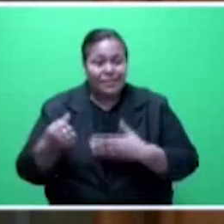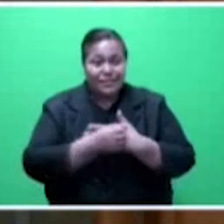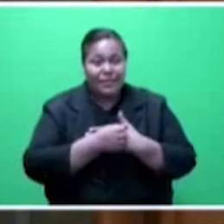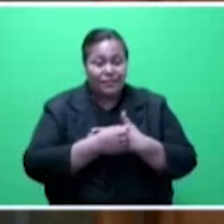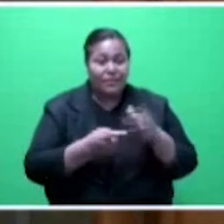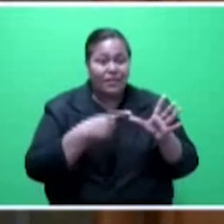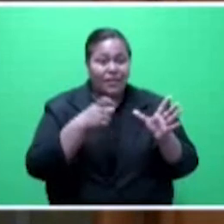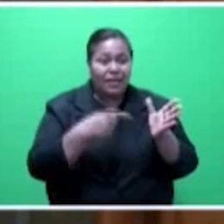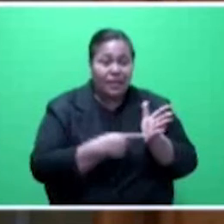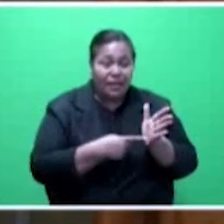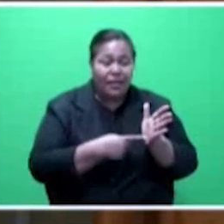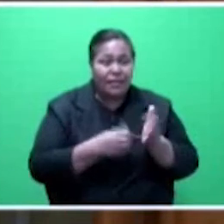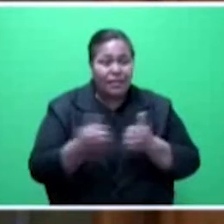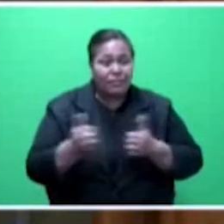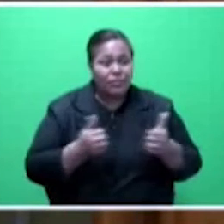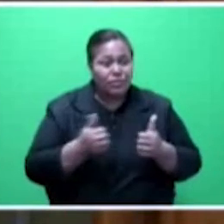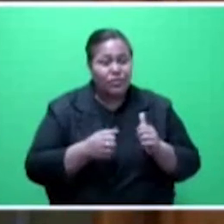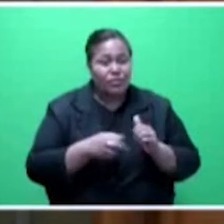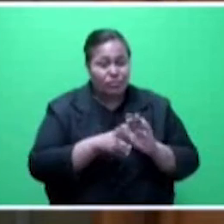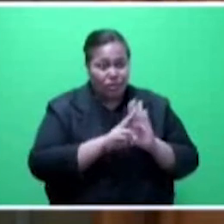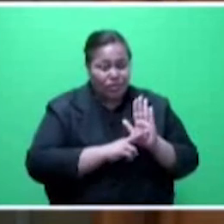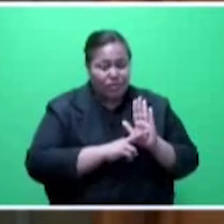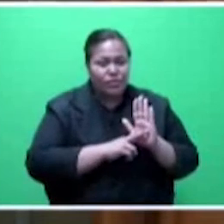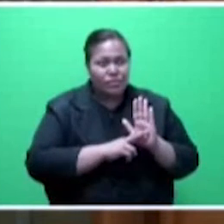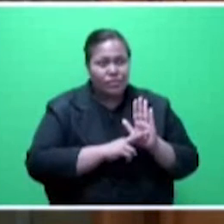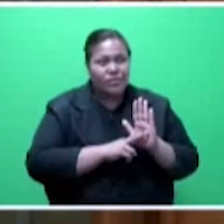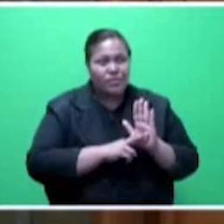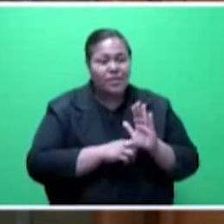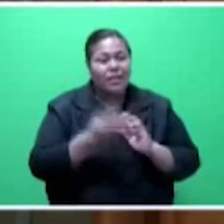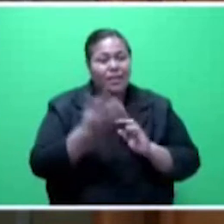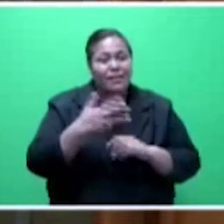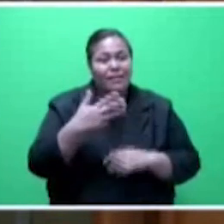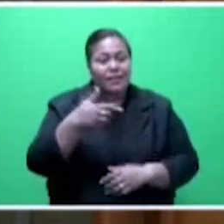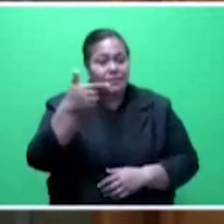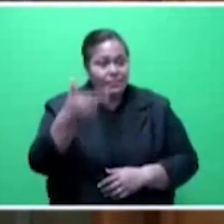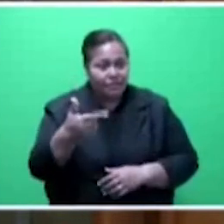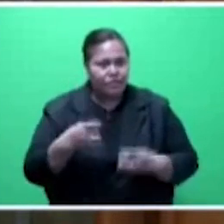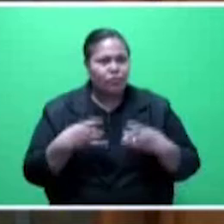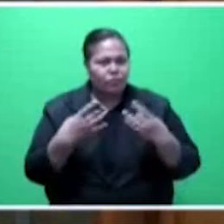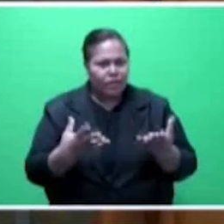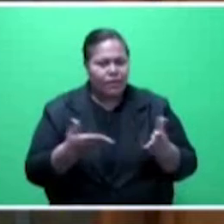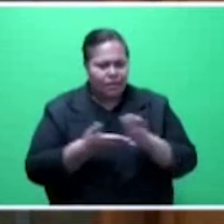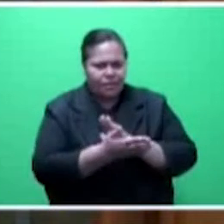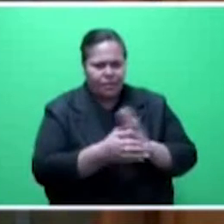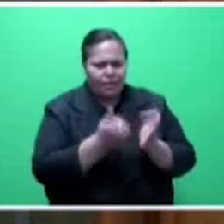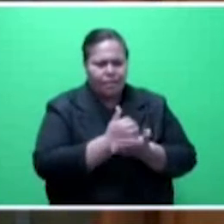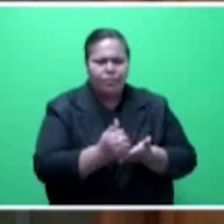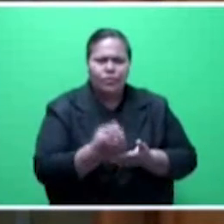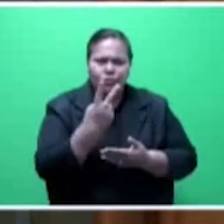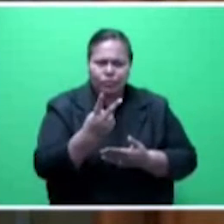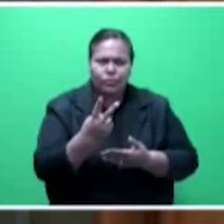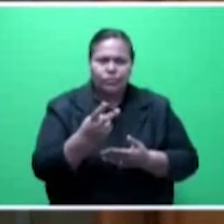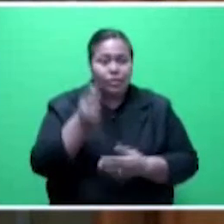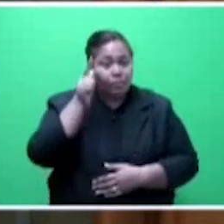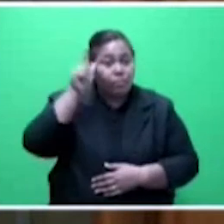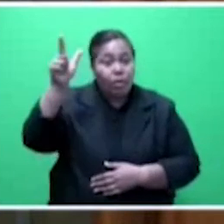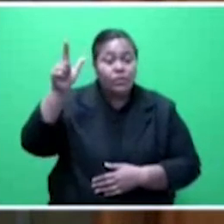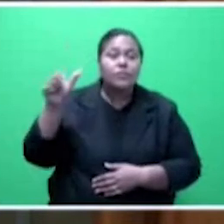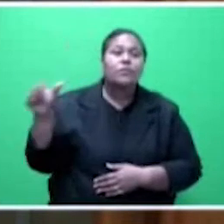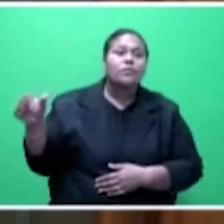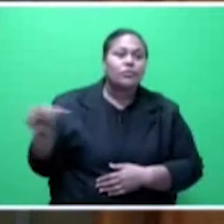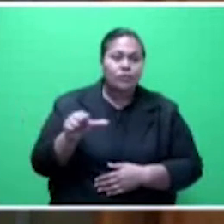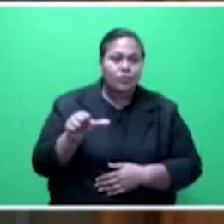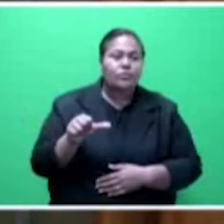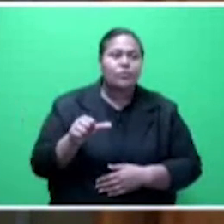Regulation 1997 provides procedures under Regulation 7.2 for the employer to maintain the particulars